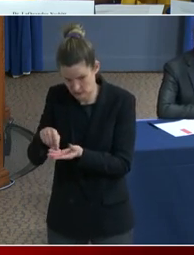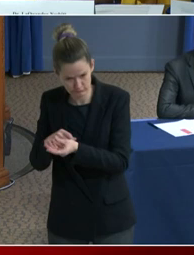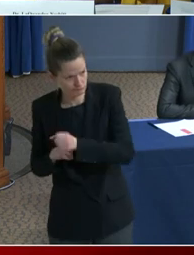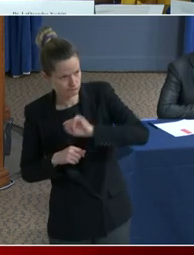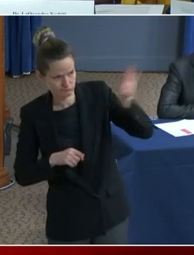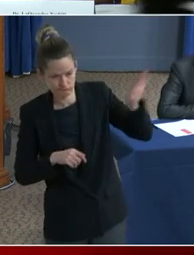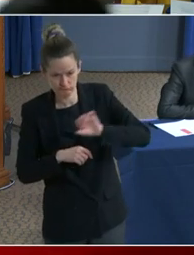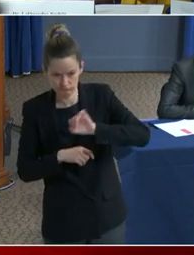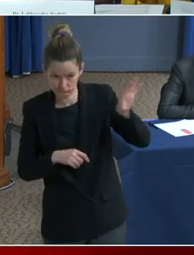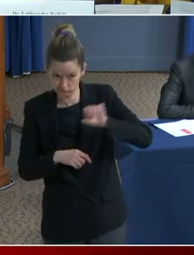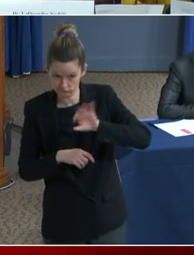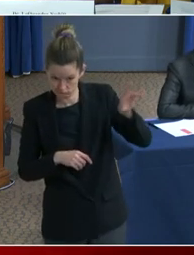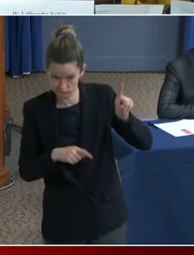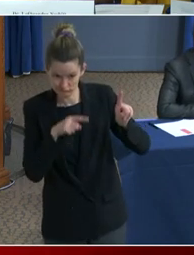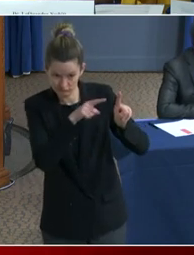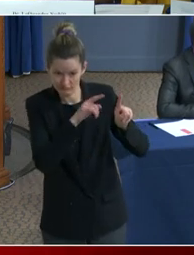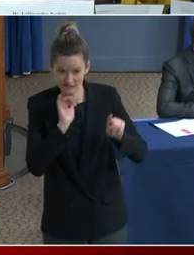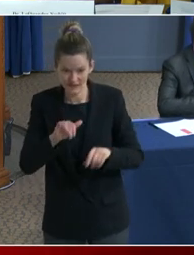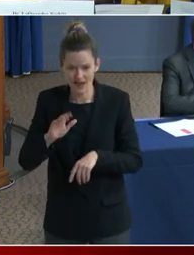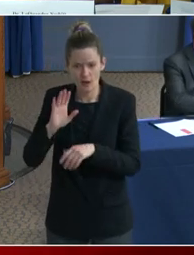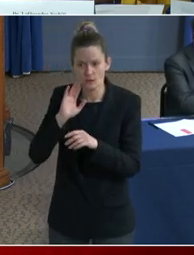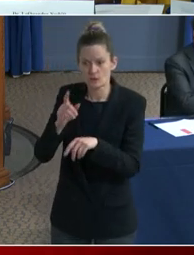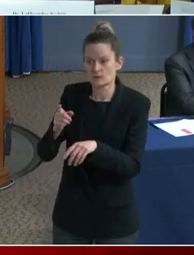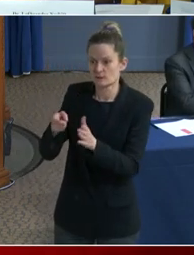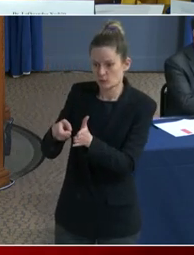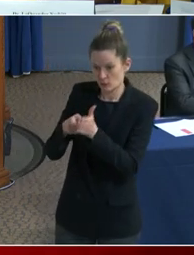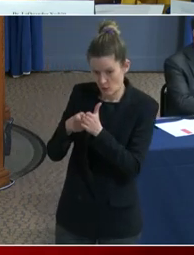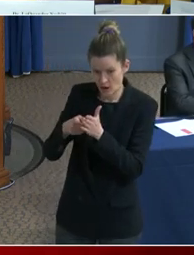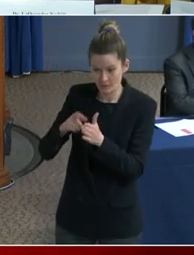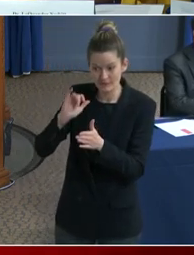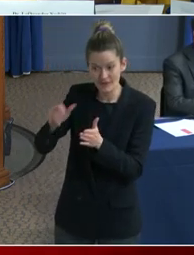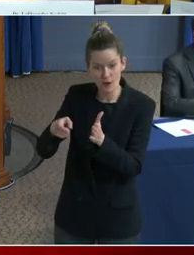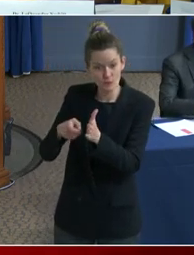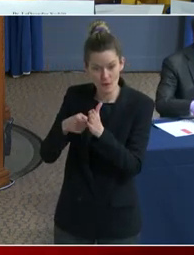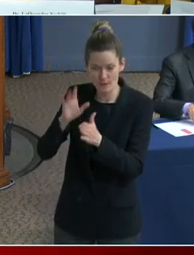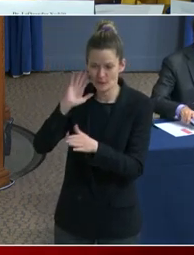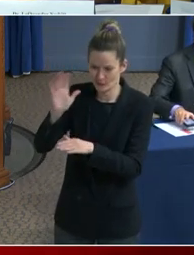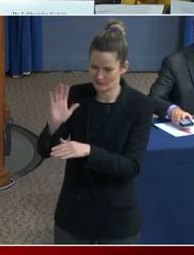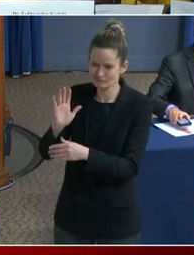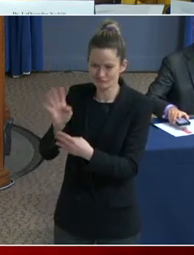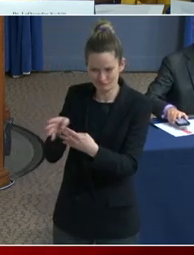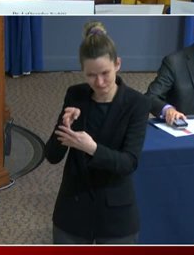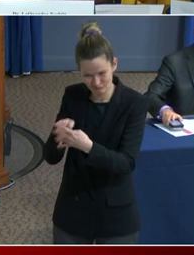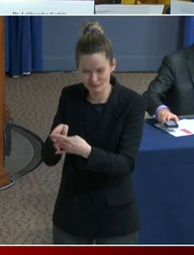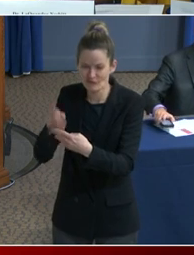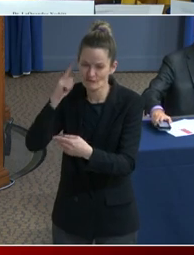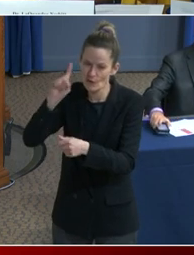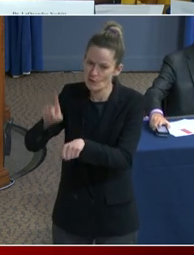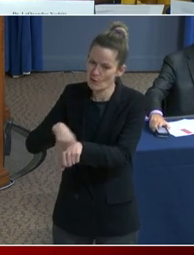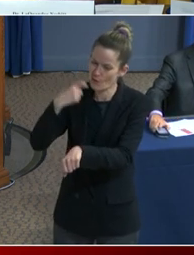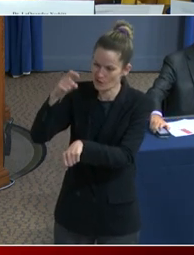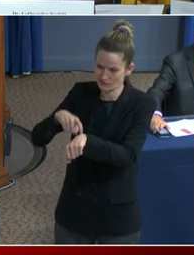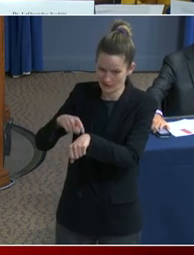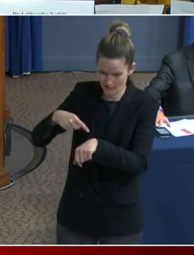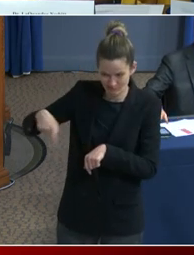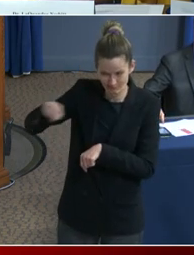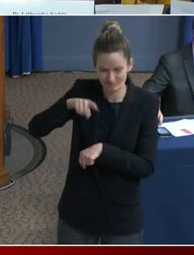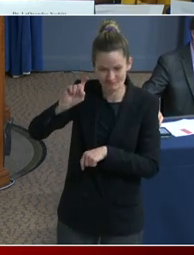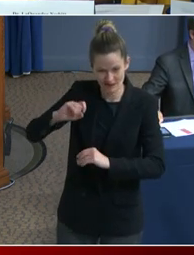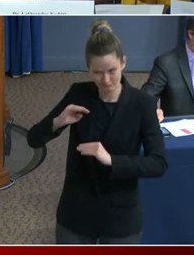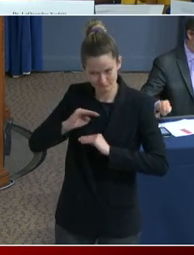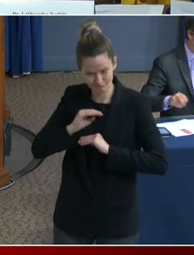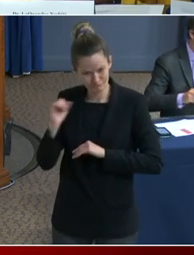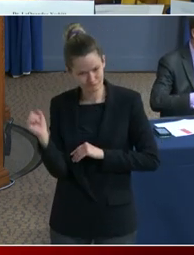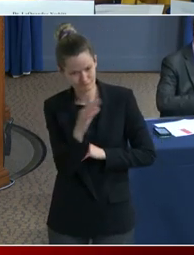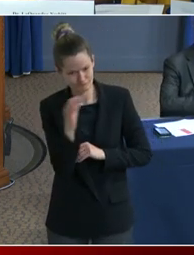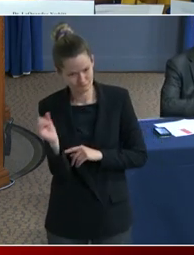This requirement has been in place for quite some time. We are meeting that 10% minimum threshold routinely,